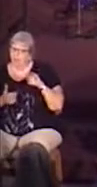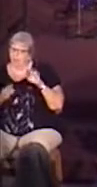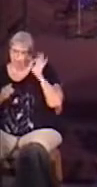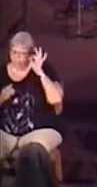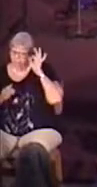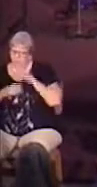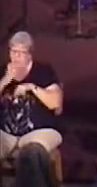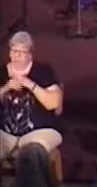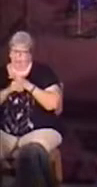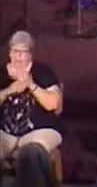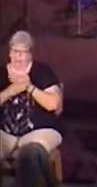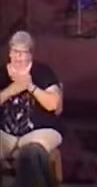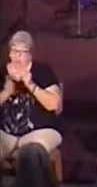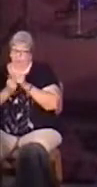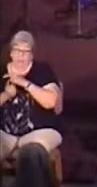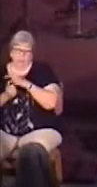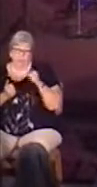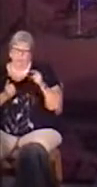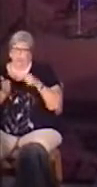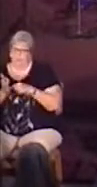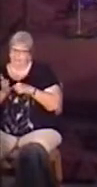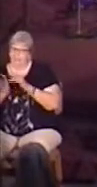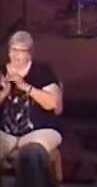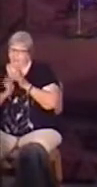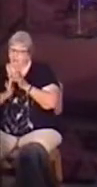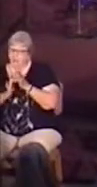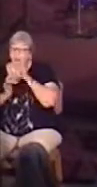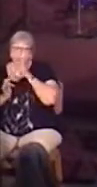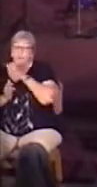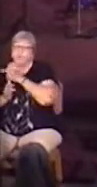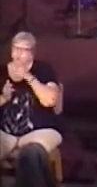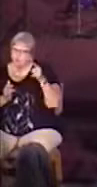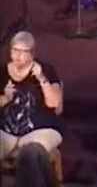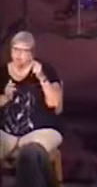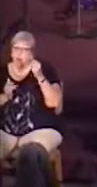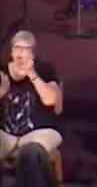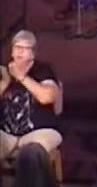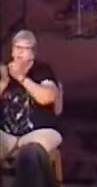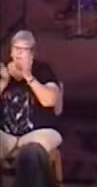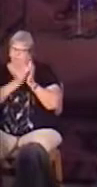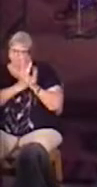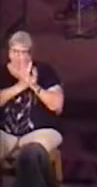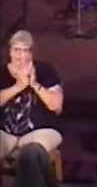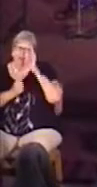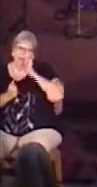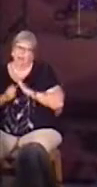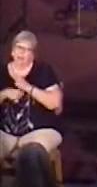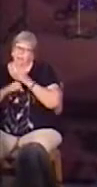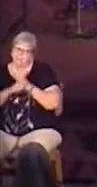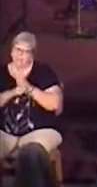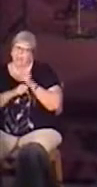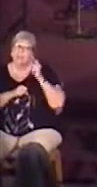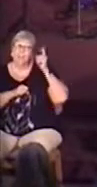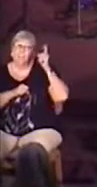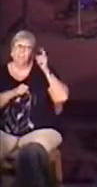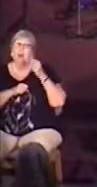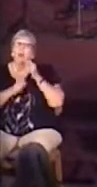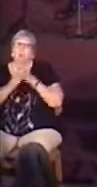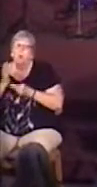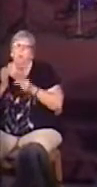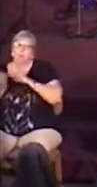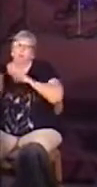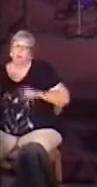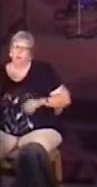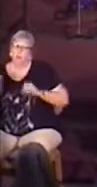chapter 2, verse 36. This Jesus, whom you crucified, God has made both Lord and Christ. And you know what